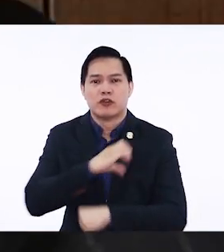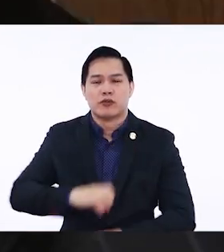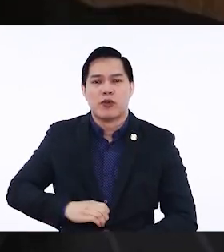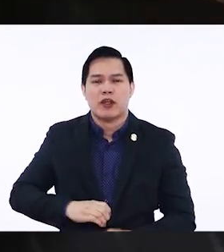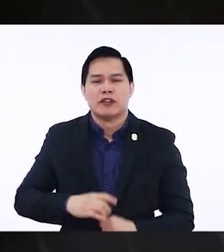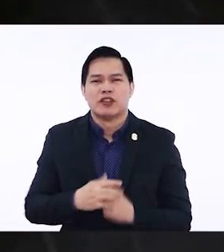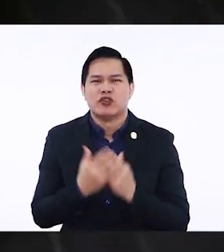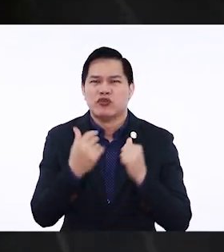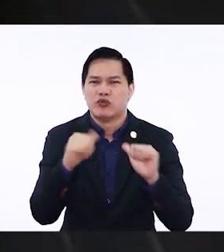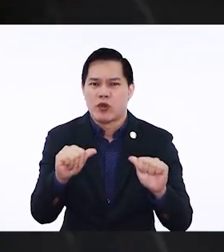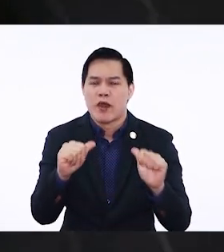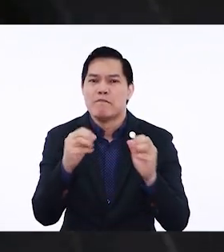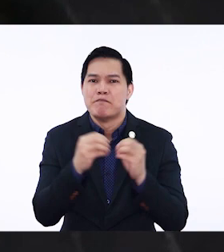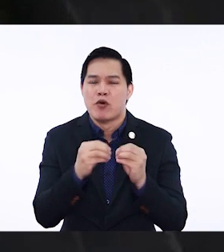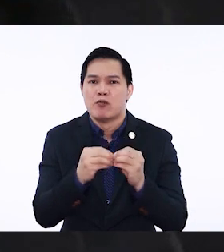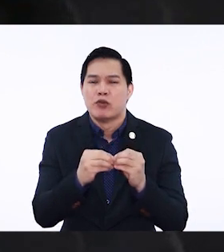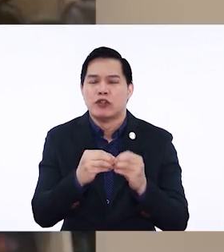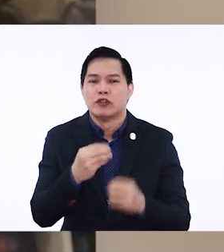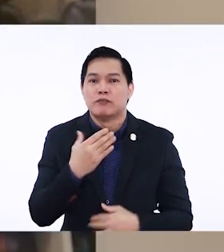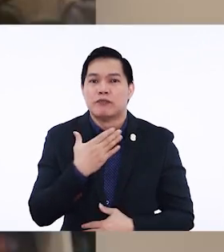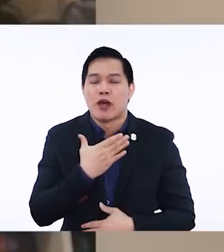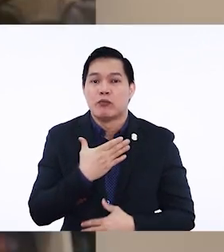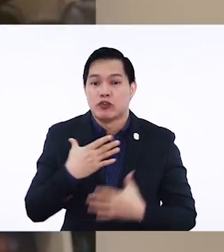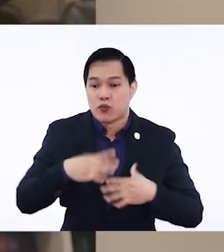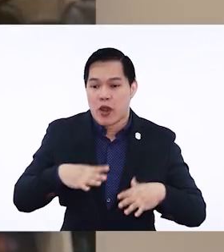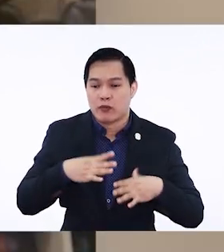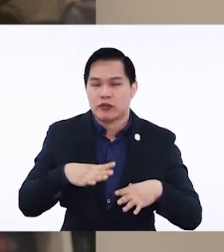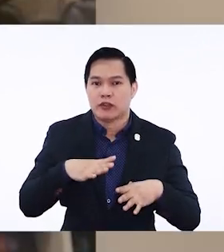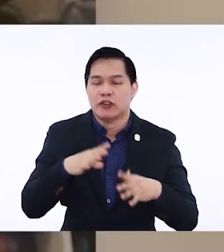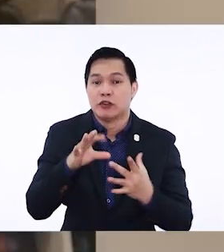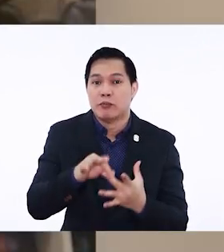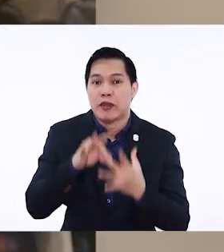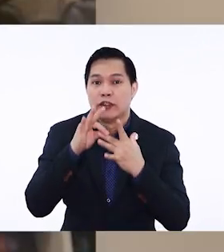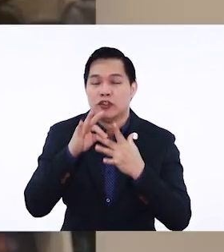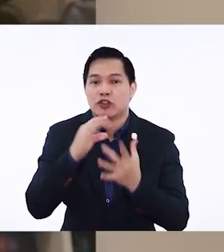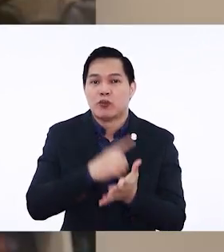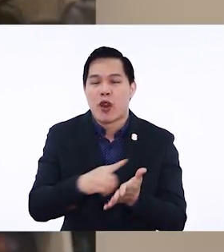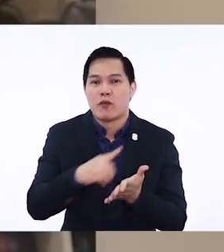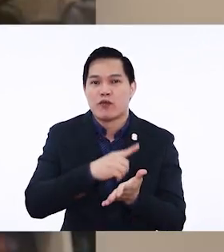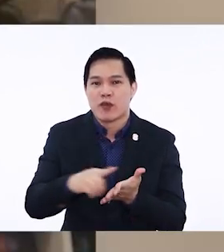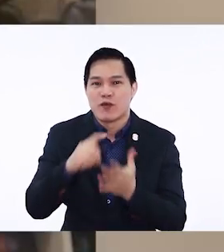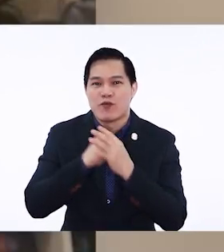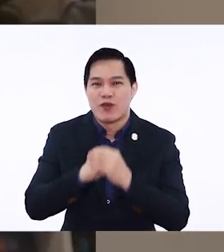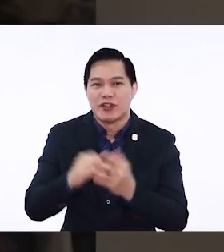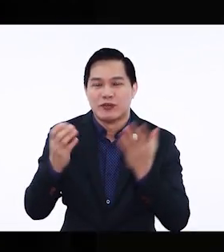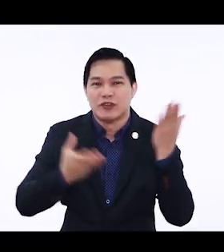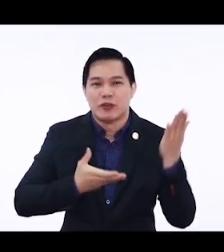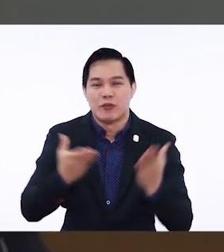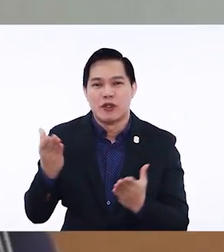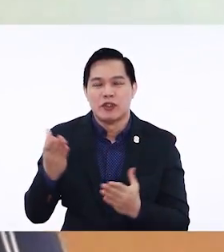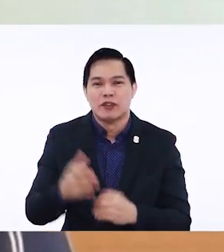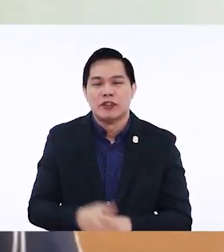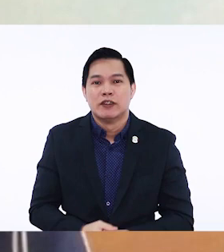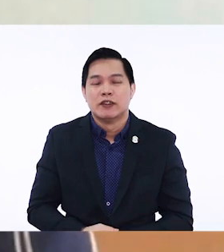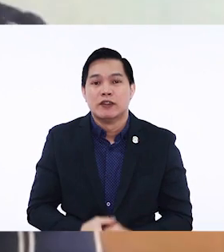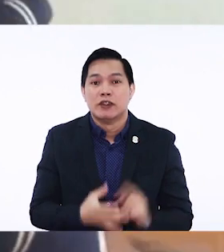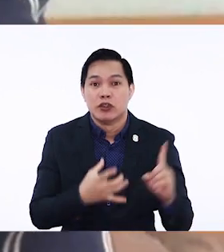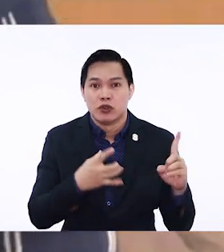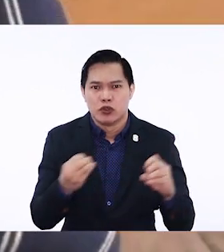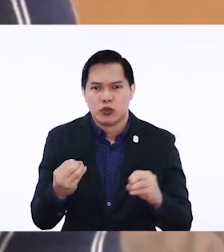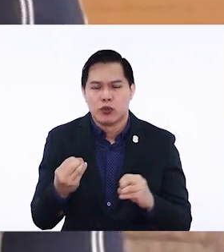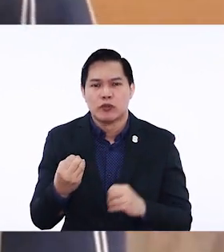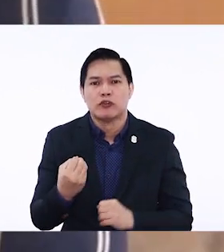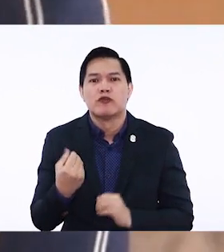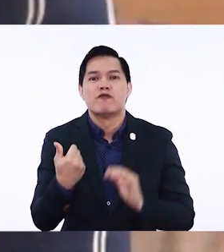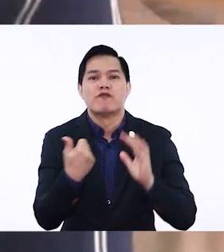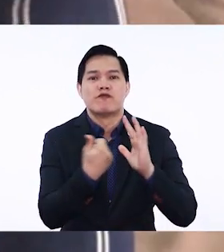extra effort to look nice for special occasions, especially in our weekly worship services. Doing so also leads us to